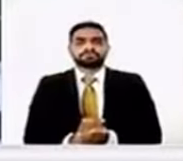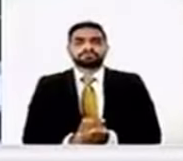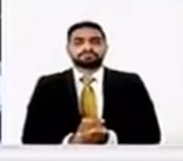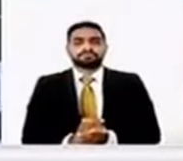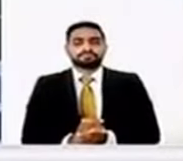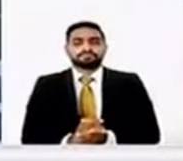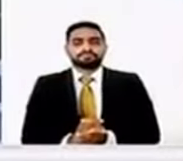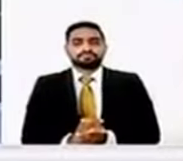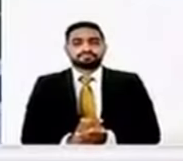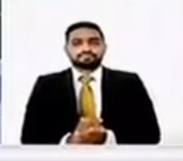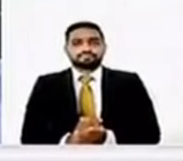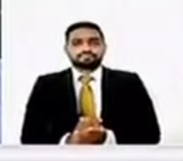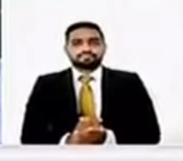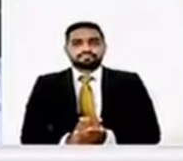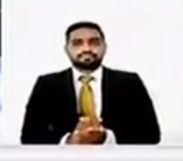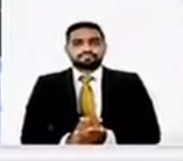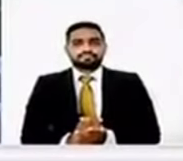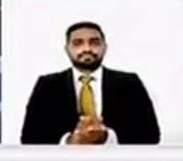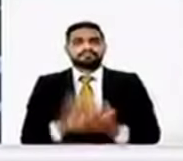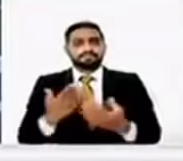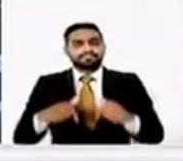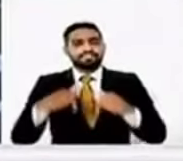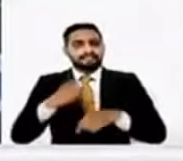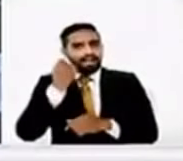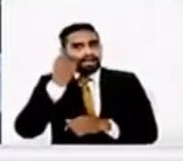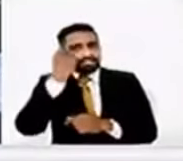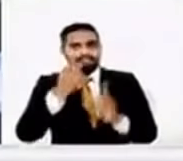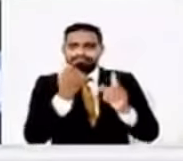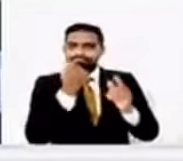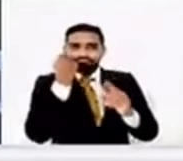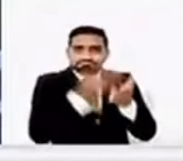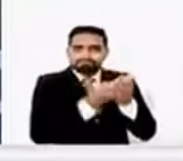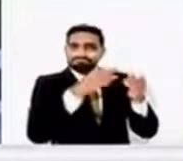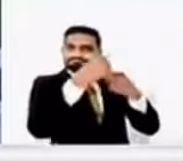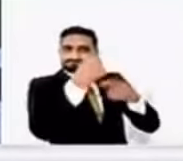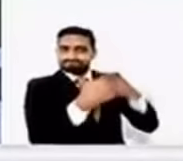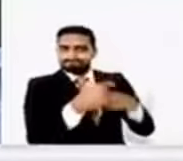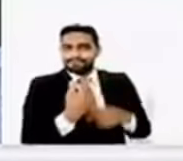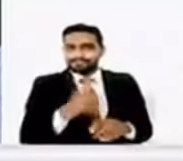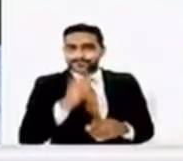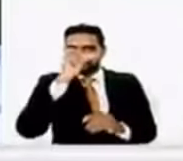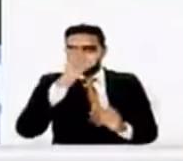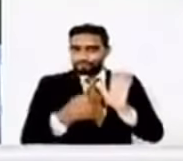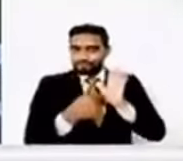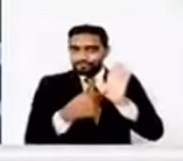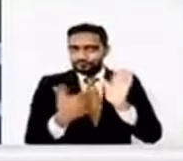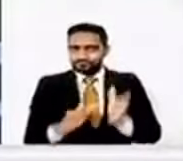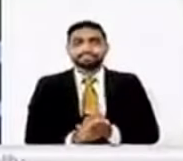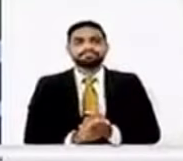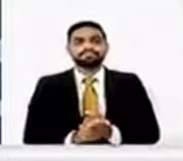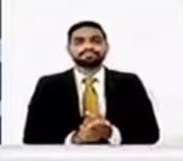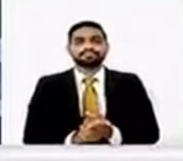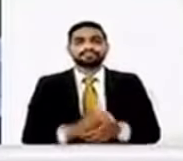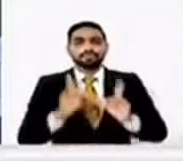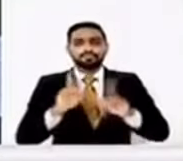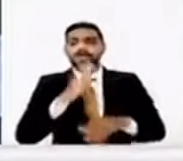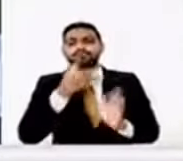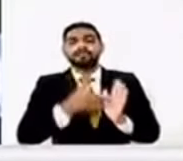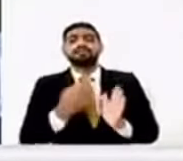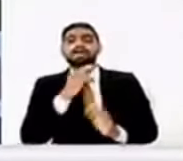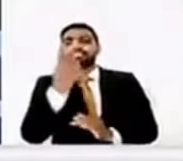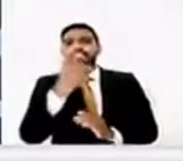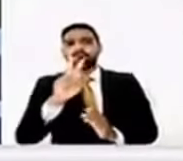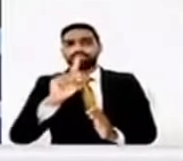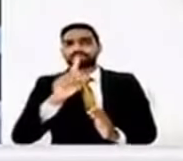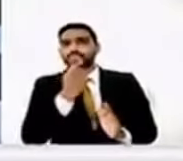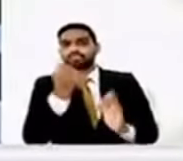Now, as we mentioned, the proposals that you witnessed on screen were made in the budget 2021, and there's one point